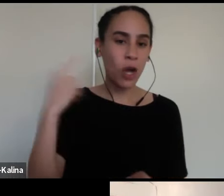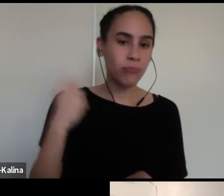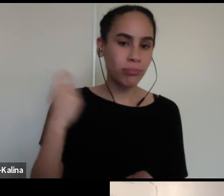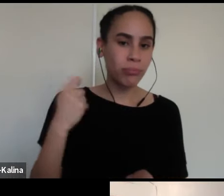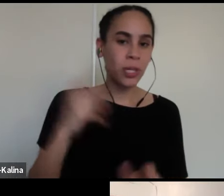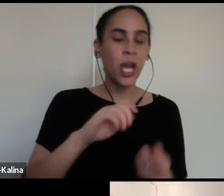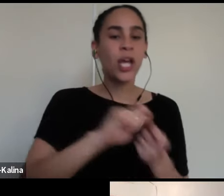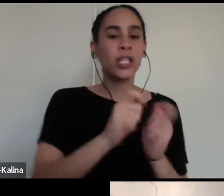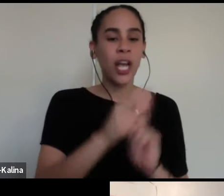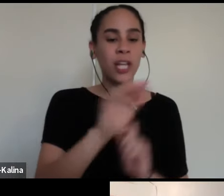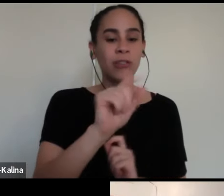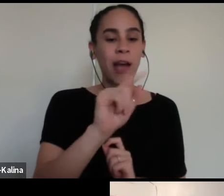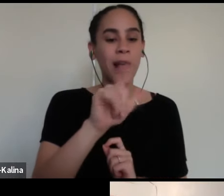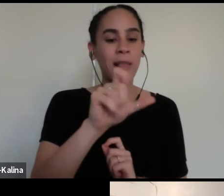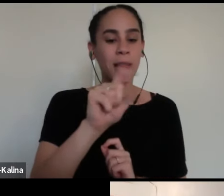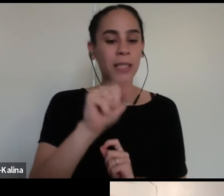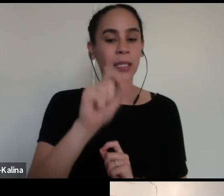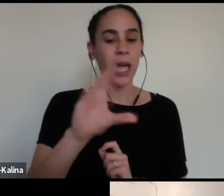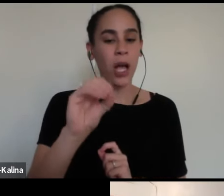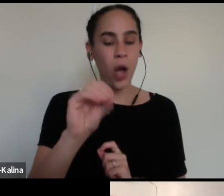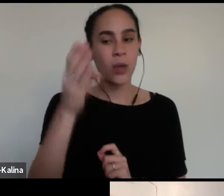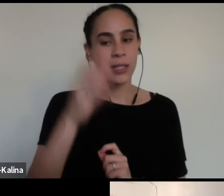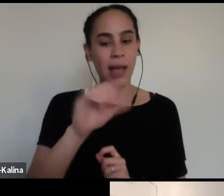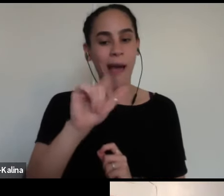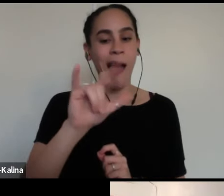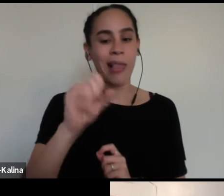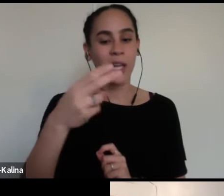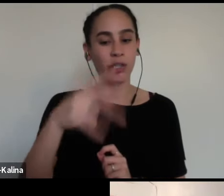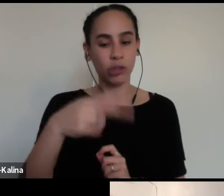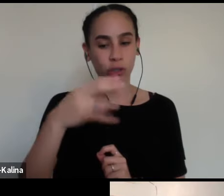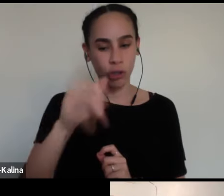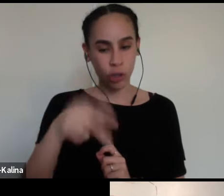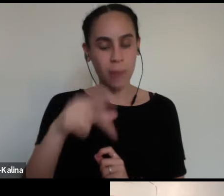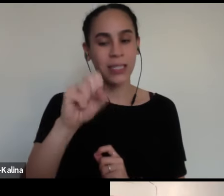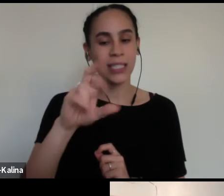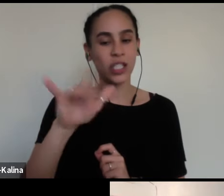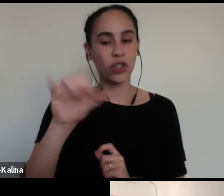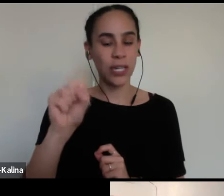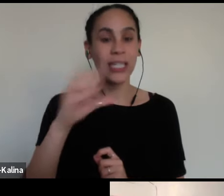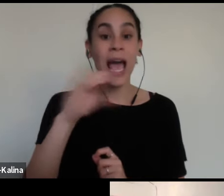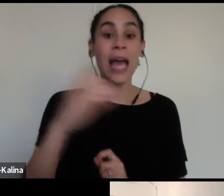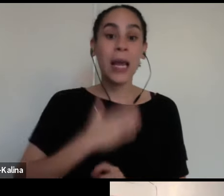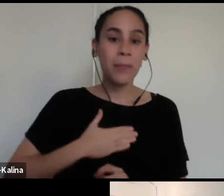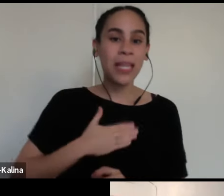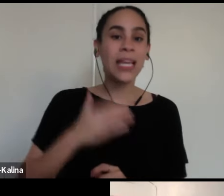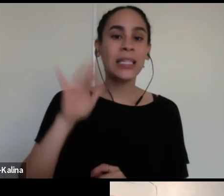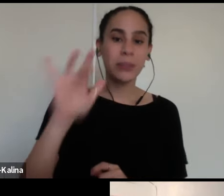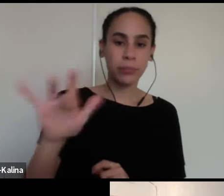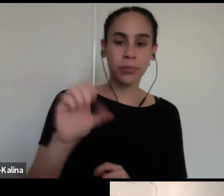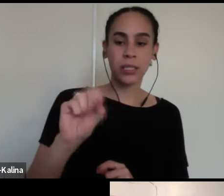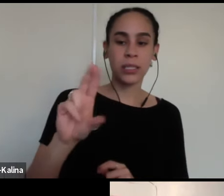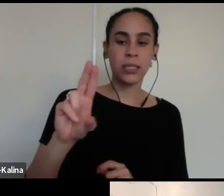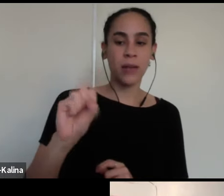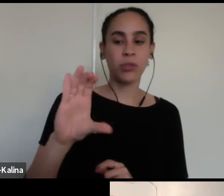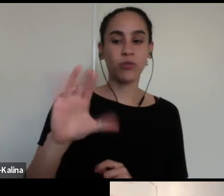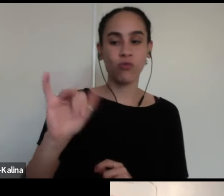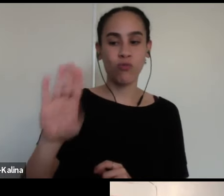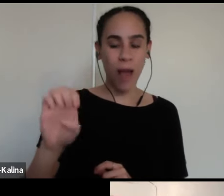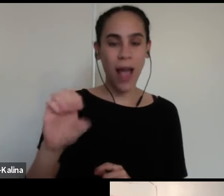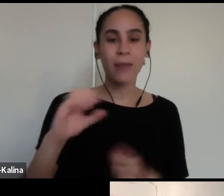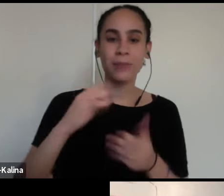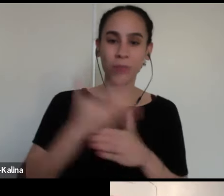changecatalyst.co/allyship series. And please subscribe to our podcast and our YouTube channel, and share this with friends and colleagues. All right.